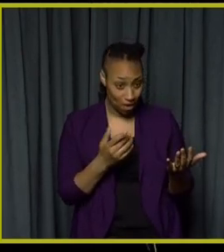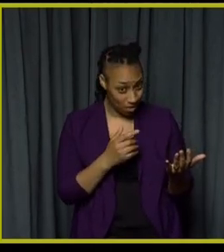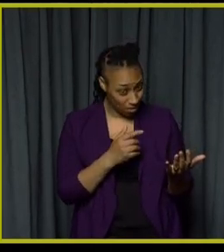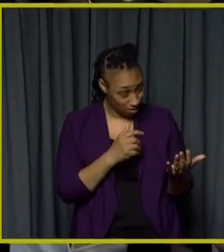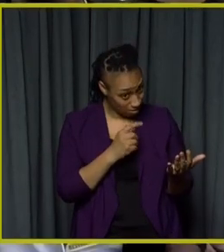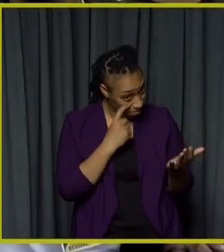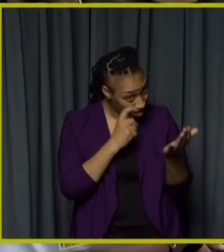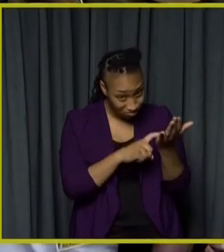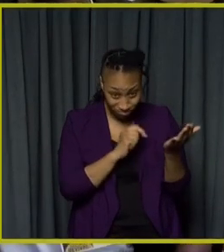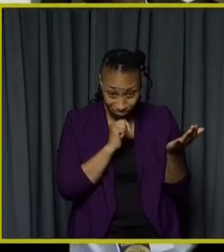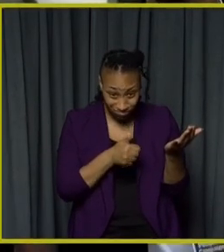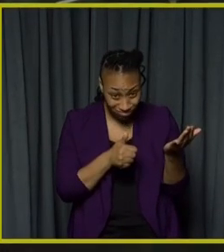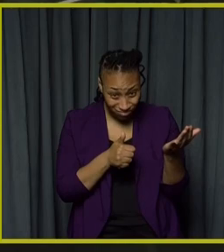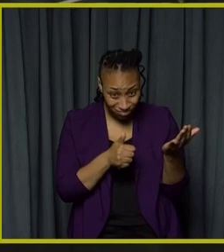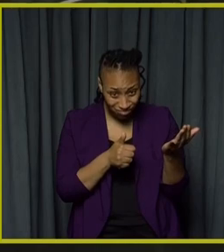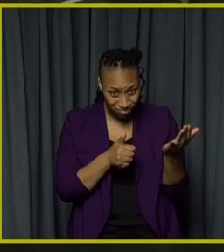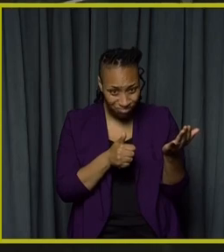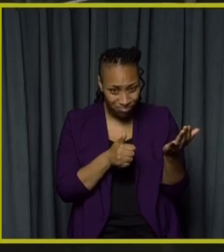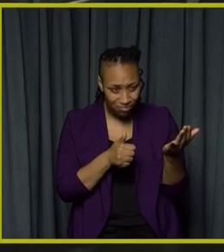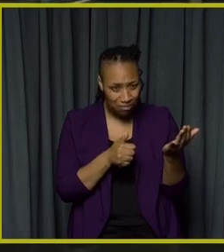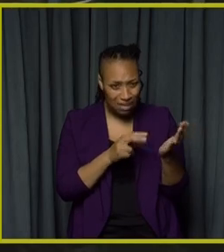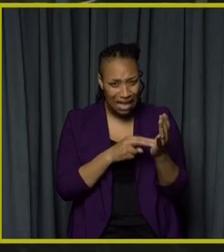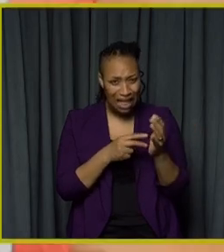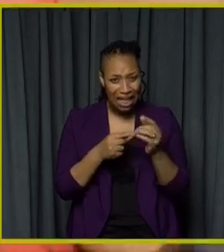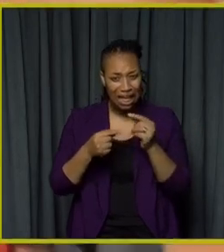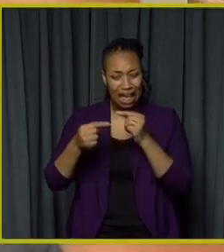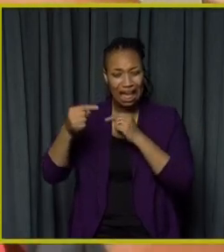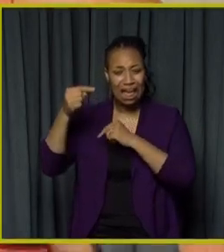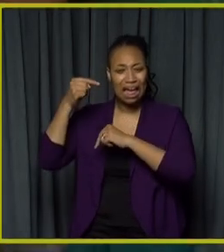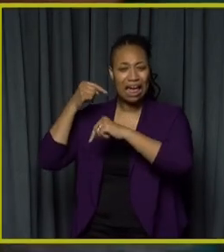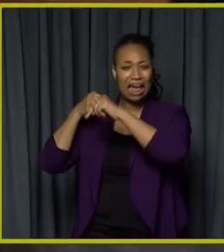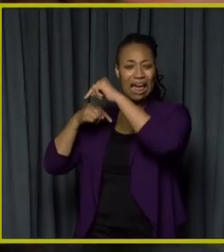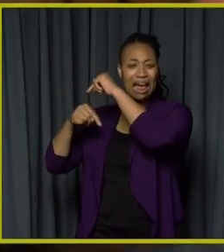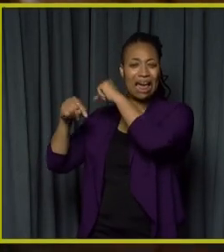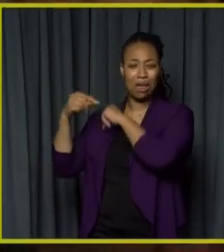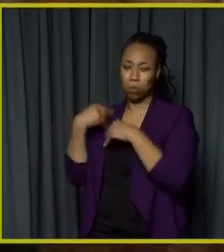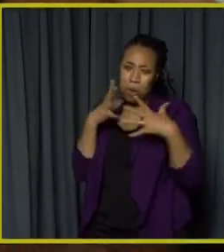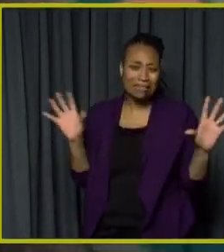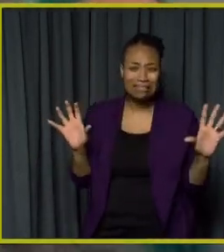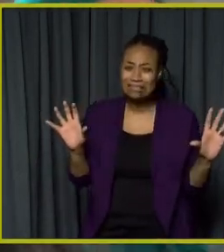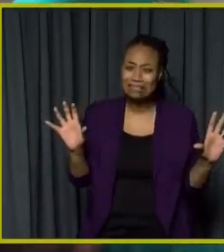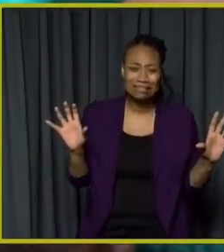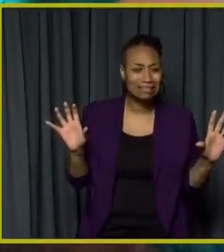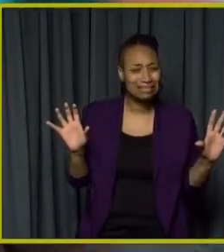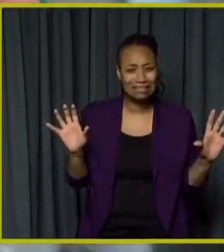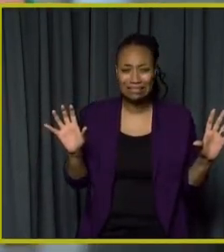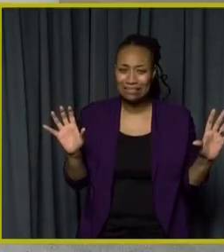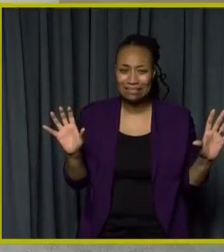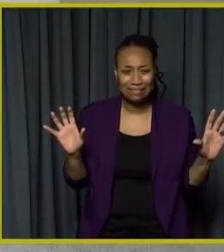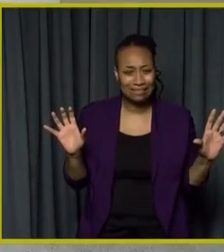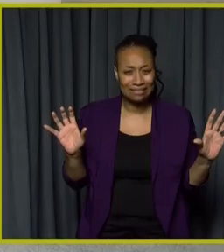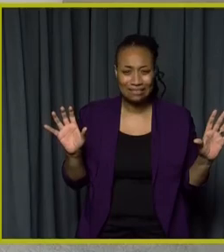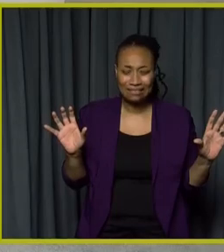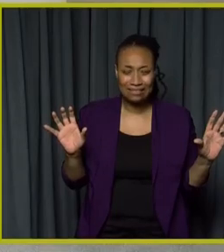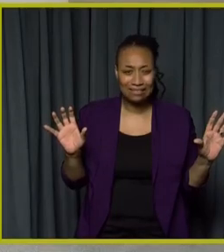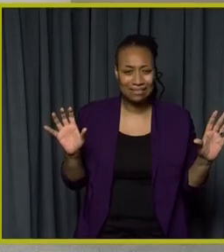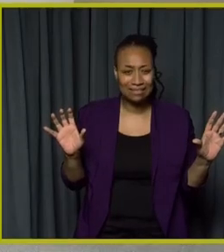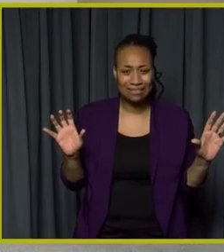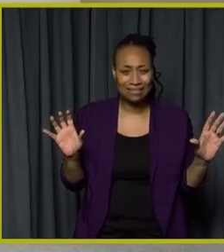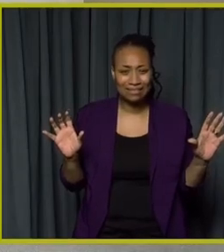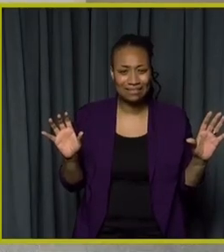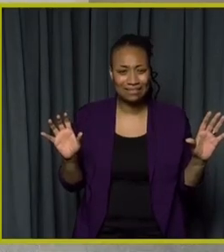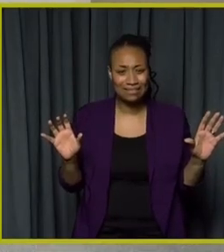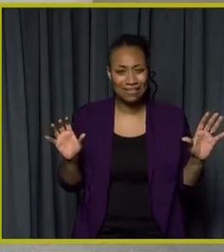ones. Until we are ready to keep this fight going. Because it's crucial that we make ourselves heard. Let